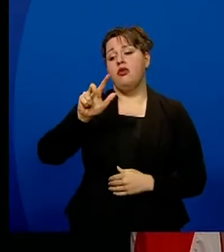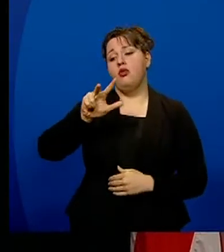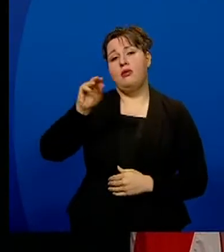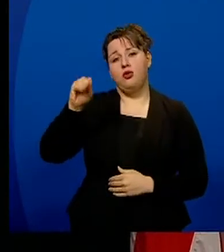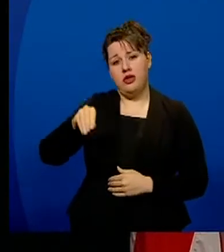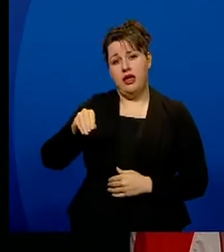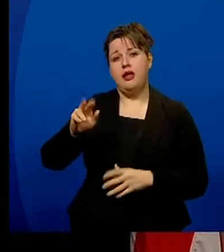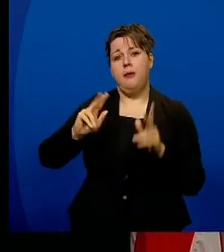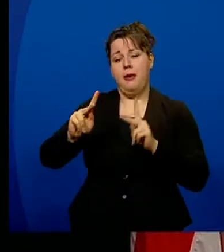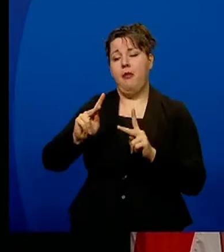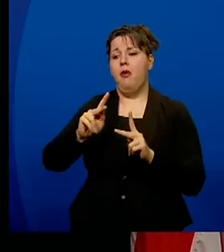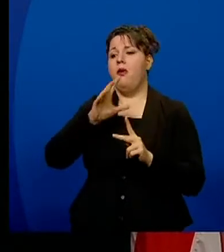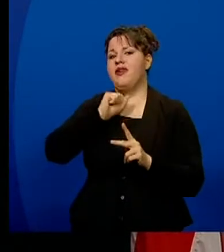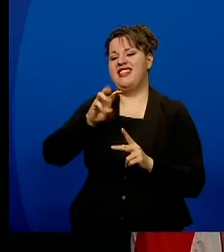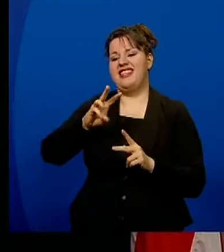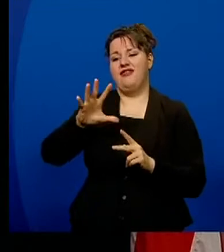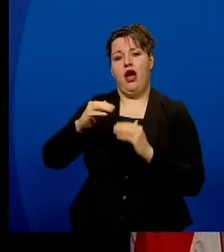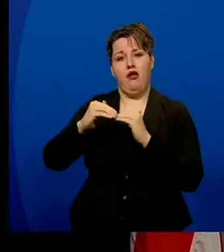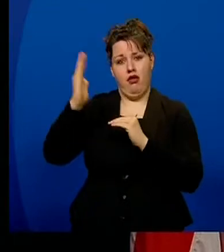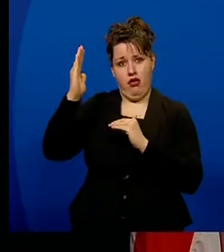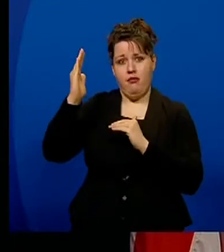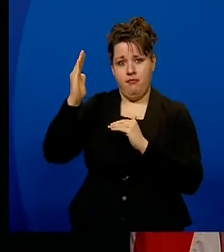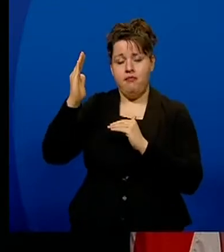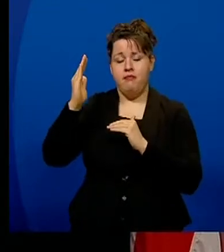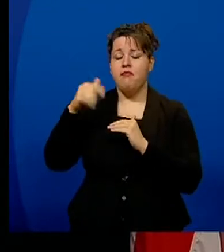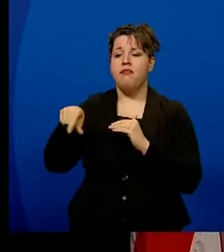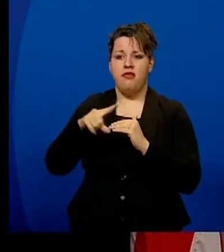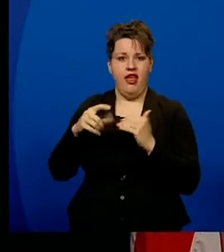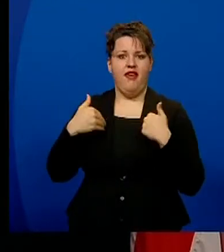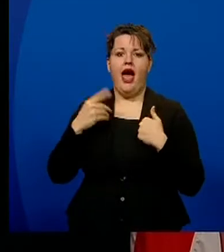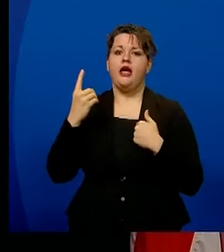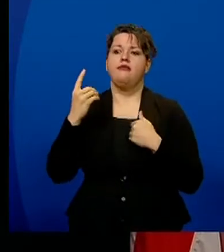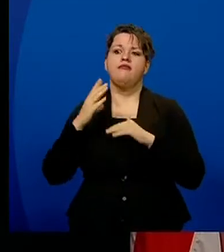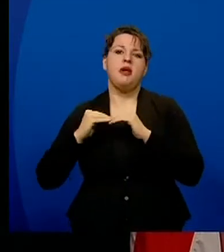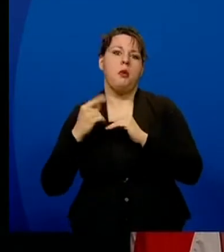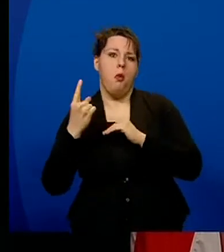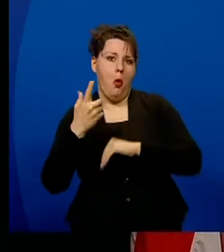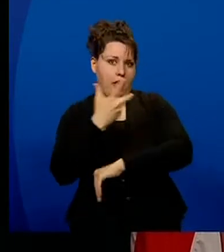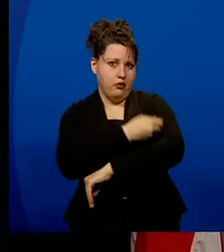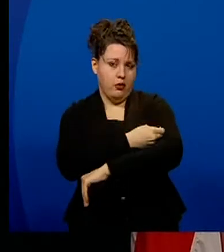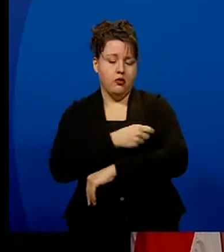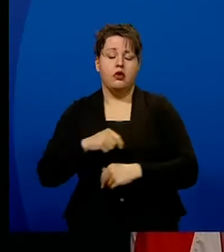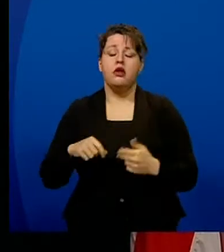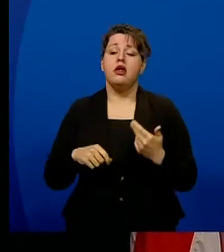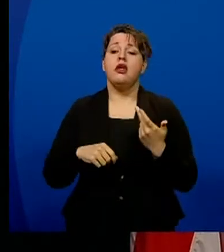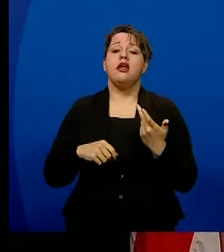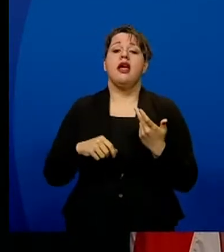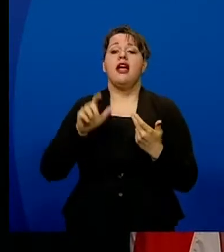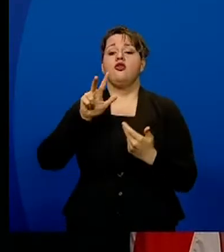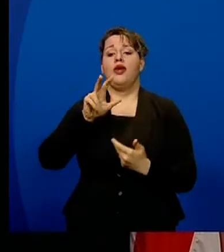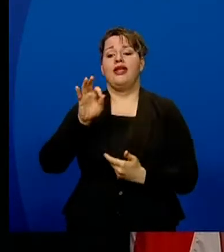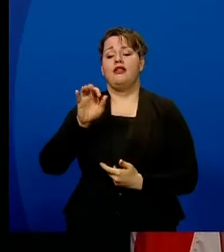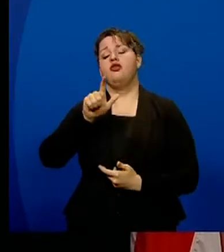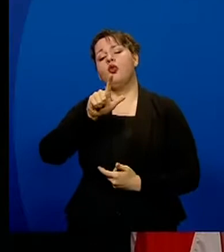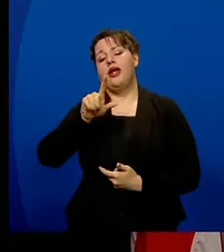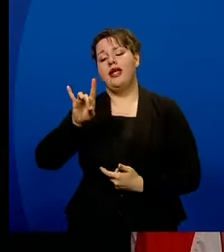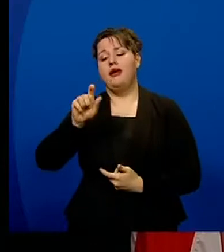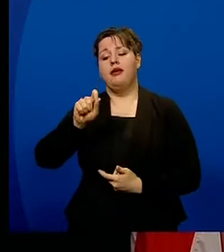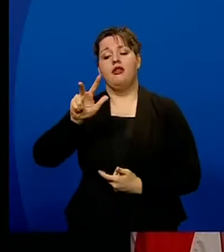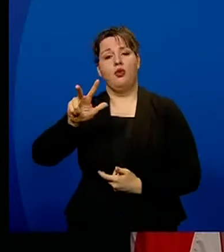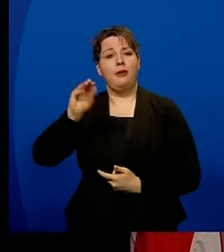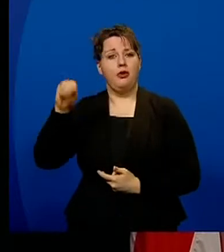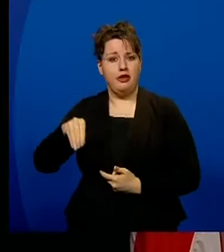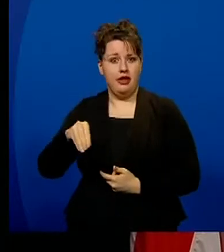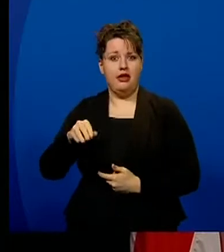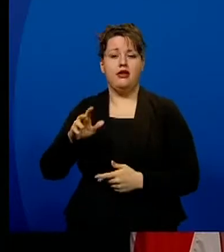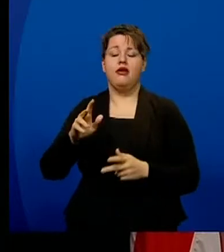95.3% of Iowans 65 and up have had at least one dose, and 28.3% of Iowans 18 to